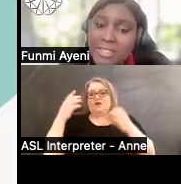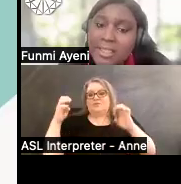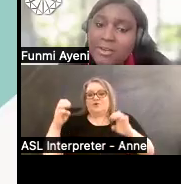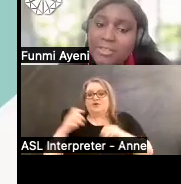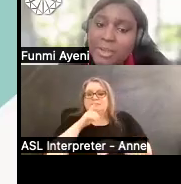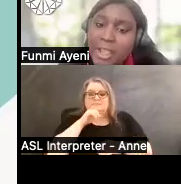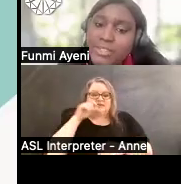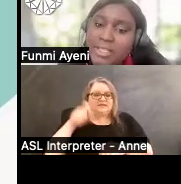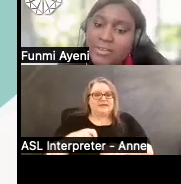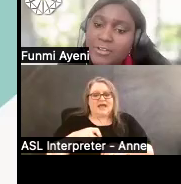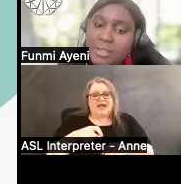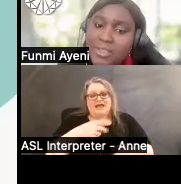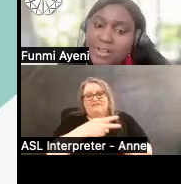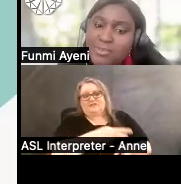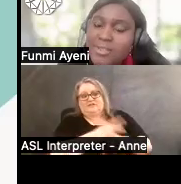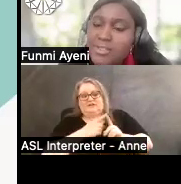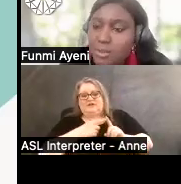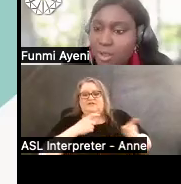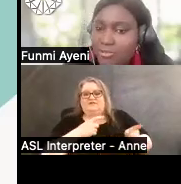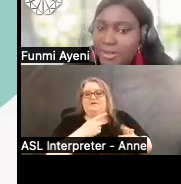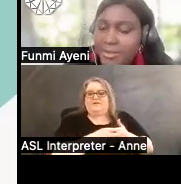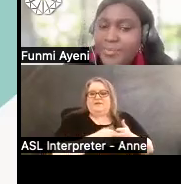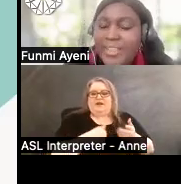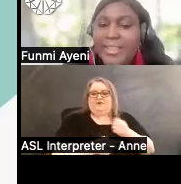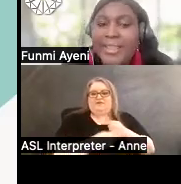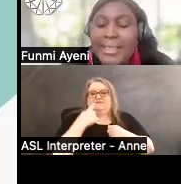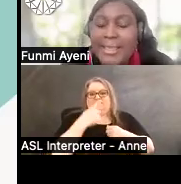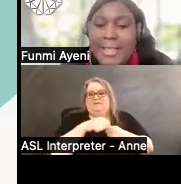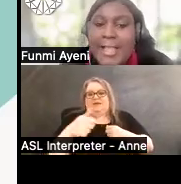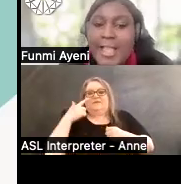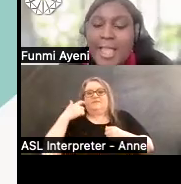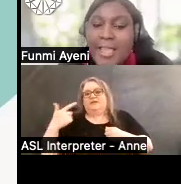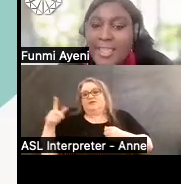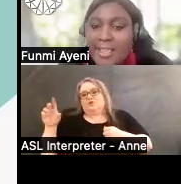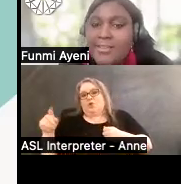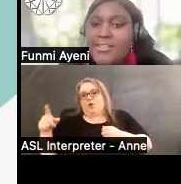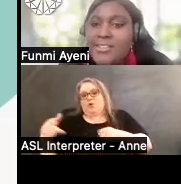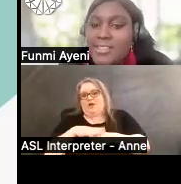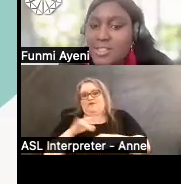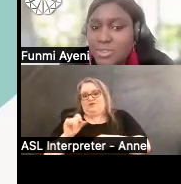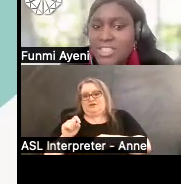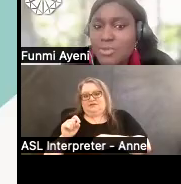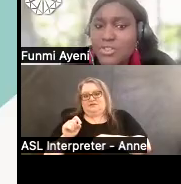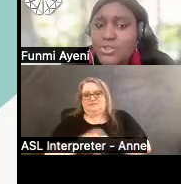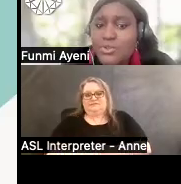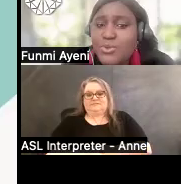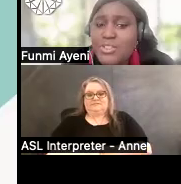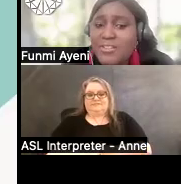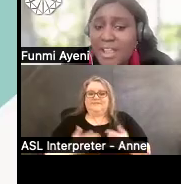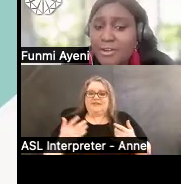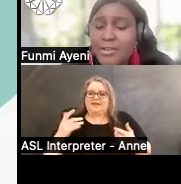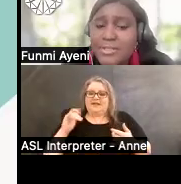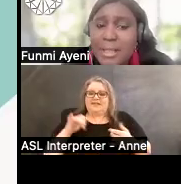have to take it out of the money I was saving for something else because GLOW covered it." And again, this really speaks